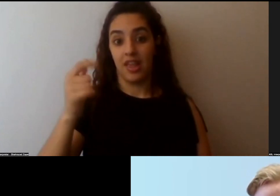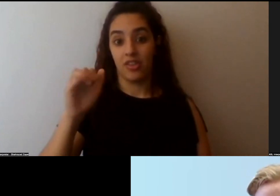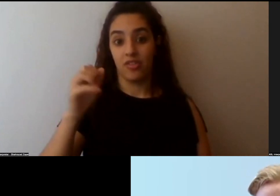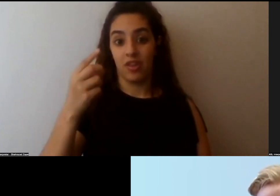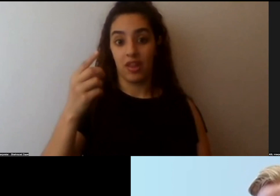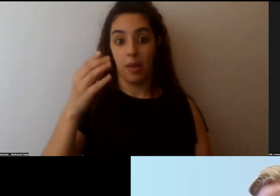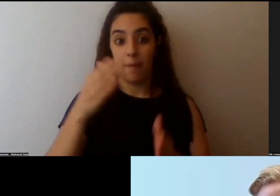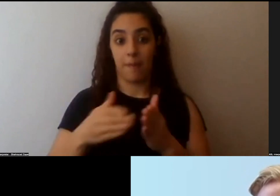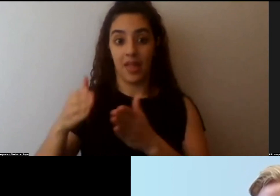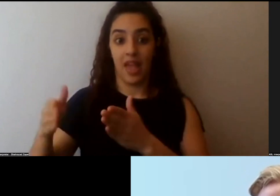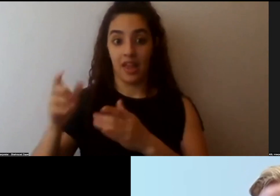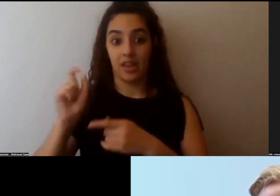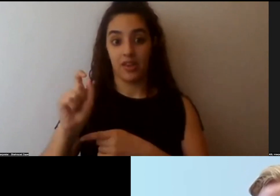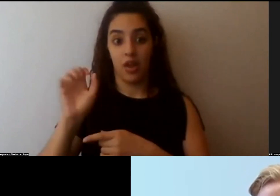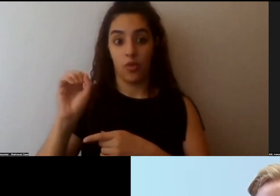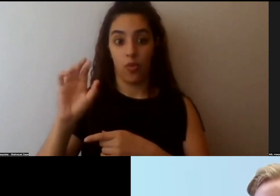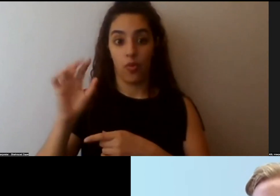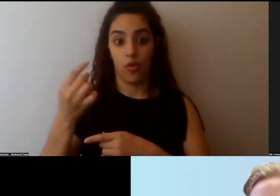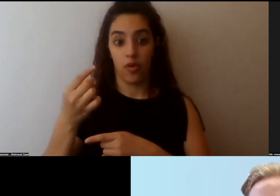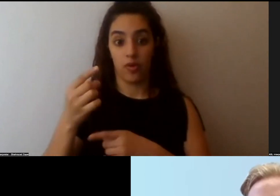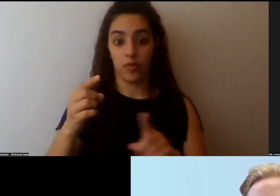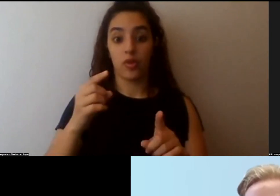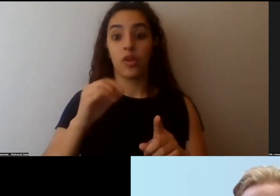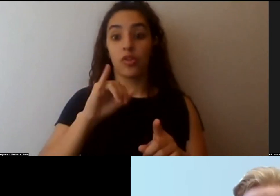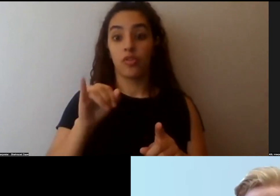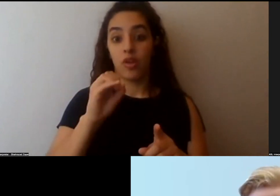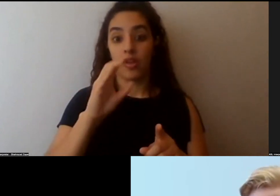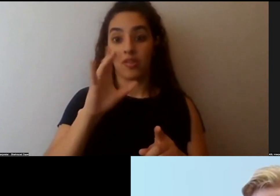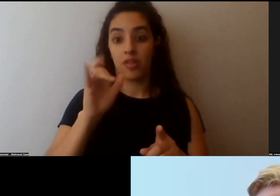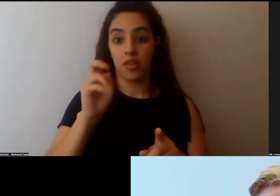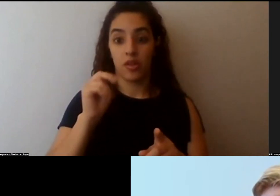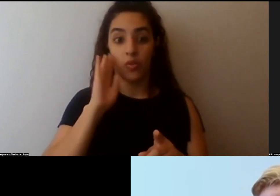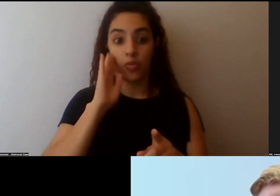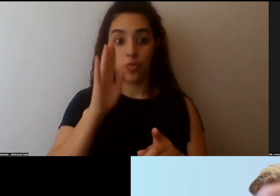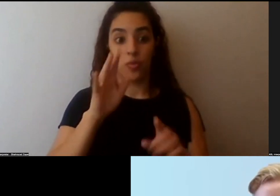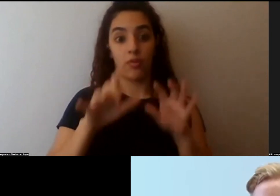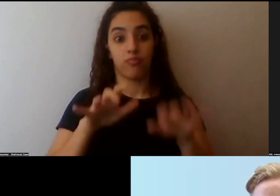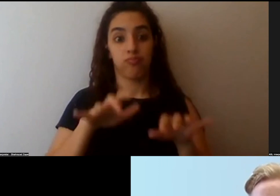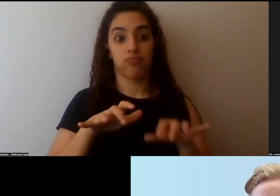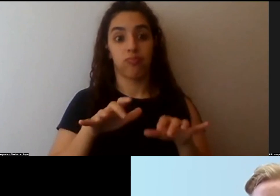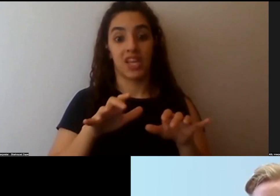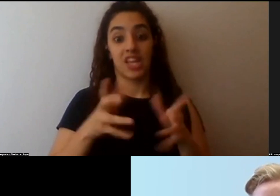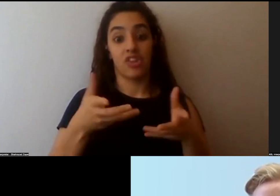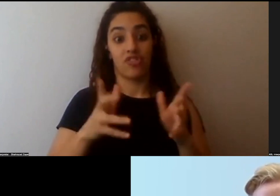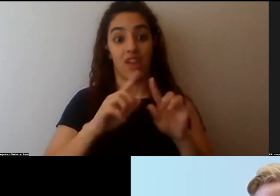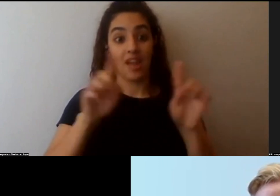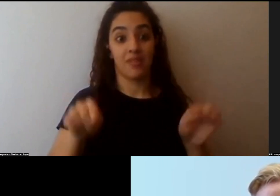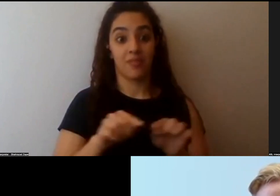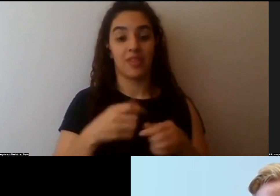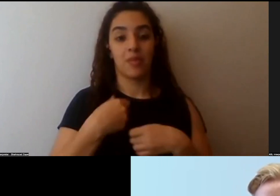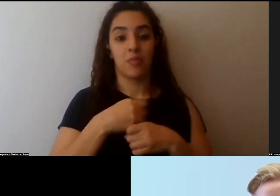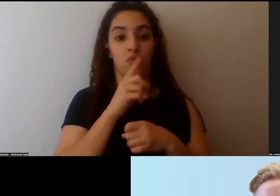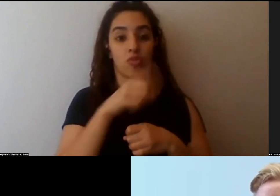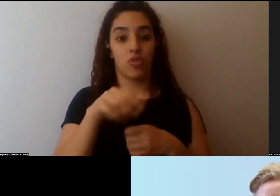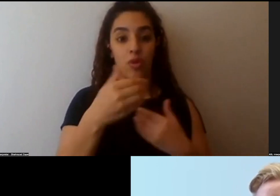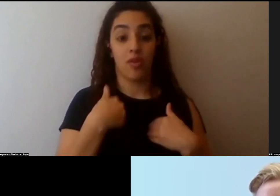data.ocagingplan.org. Jocelyn will drop it in the chat just to make sure that you have it. We're very open to feedback and to suggestions as we move